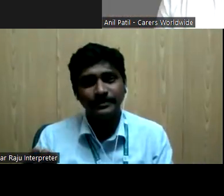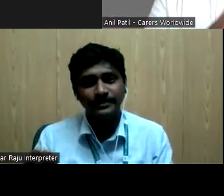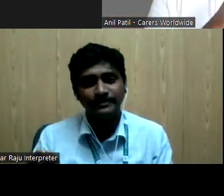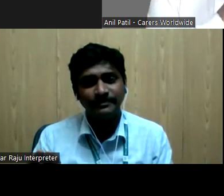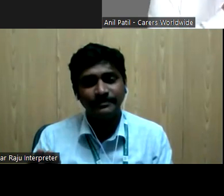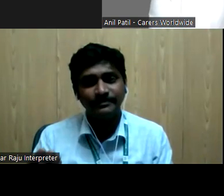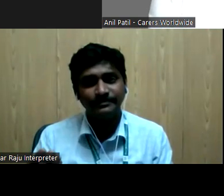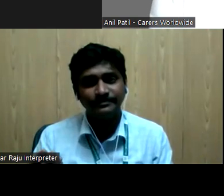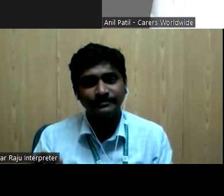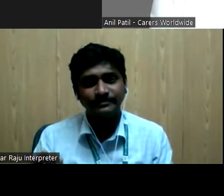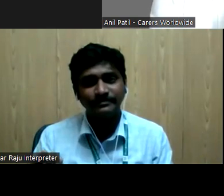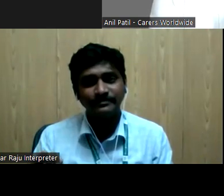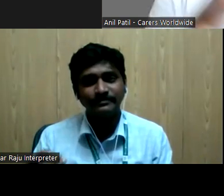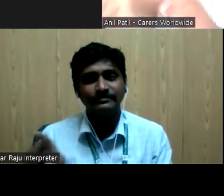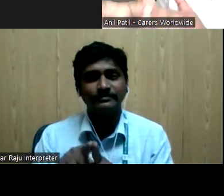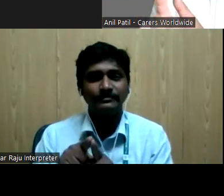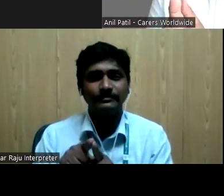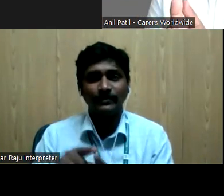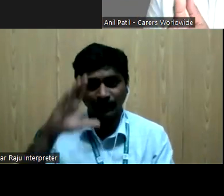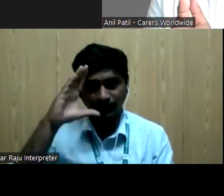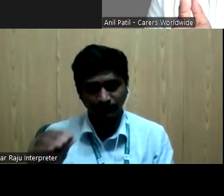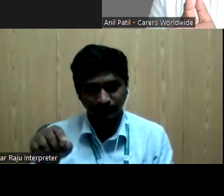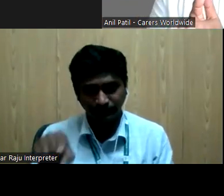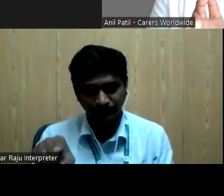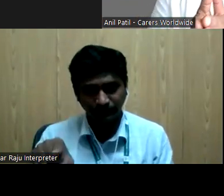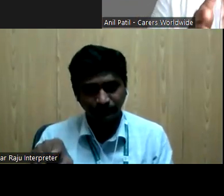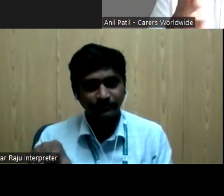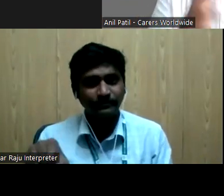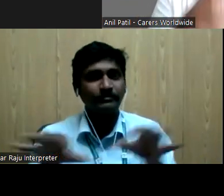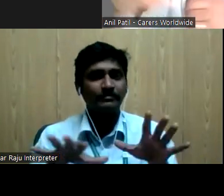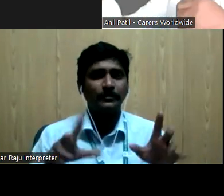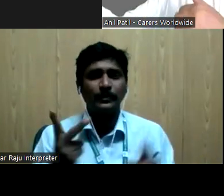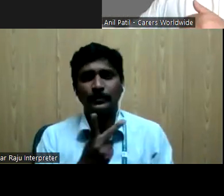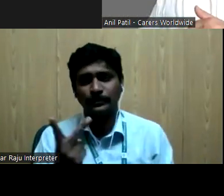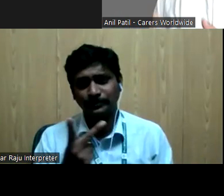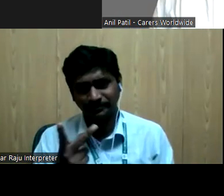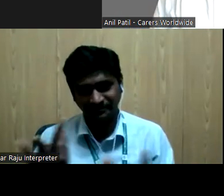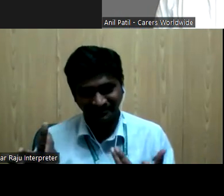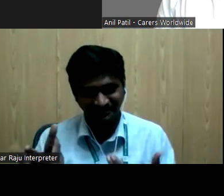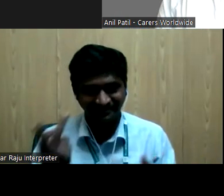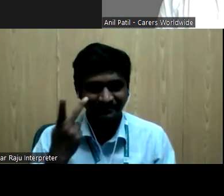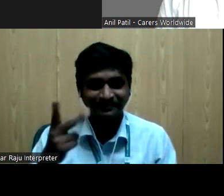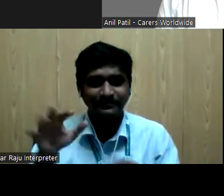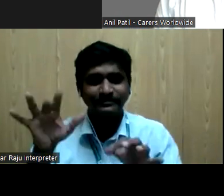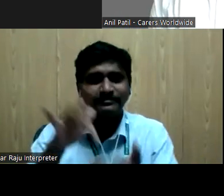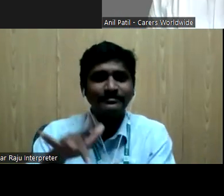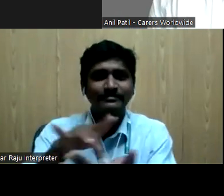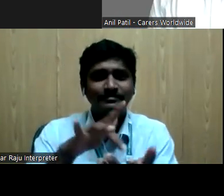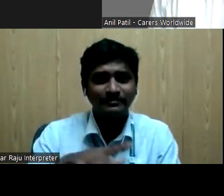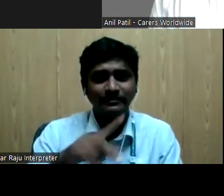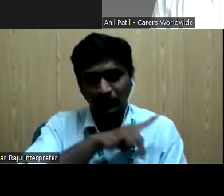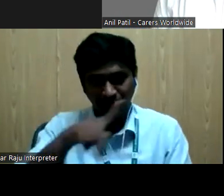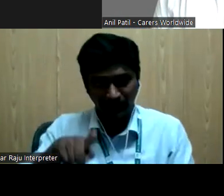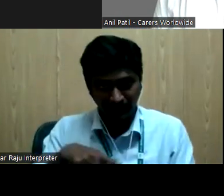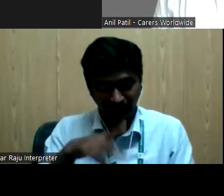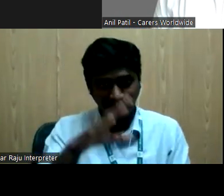best for in a tribal area may not work in urban area. What works in rural Karnataka may not